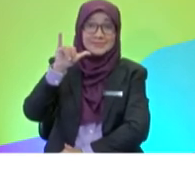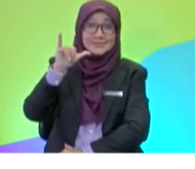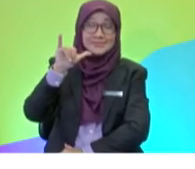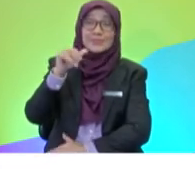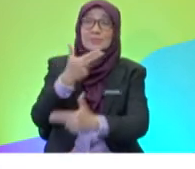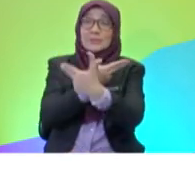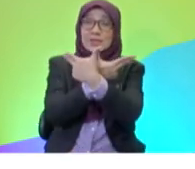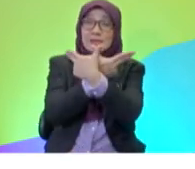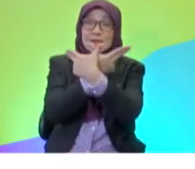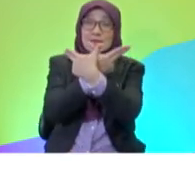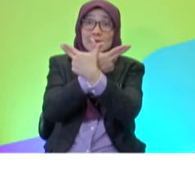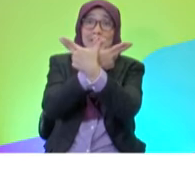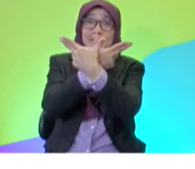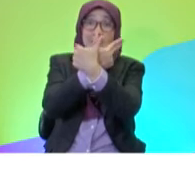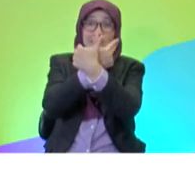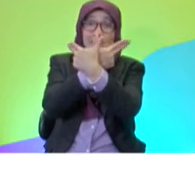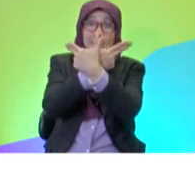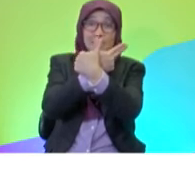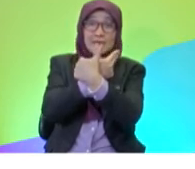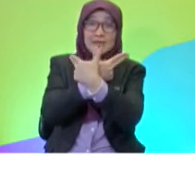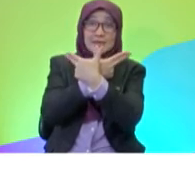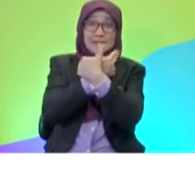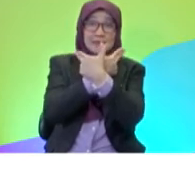F-L-Y. Dragonfly. Dragonfly. Okay, the